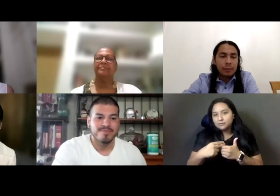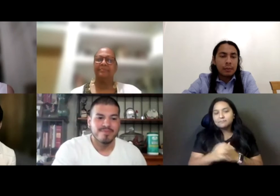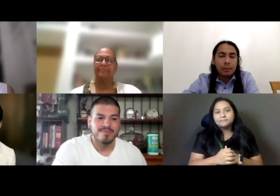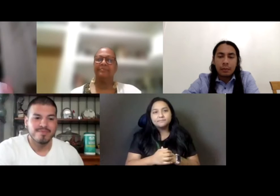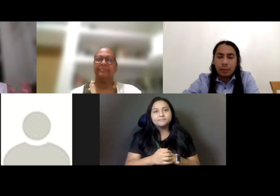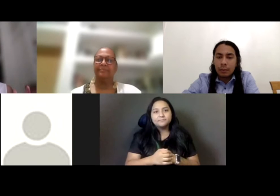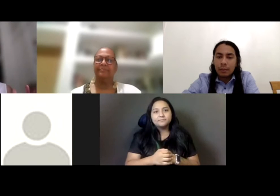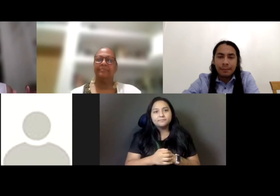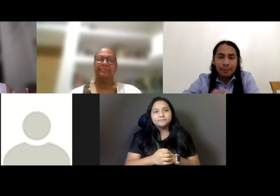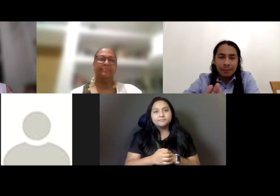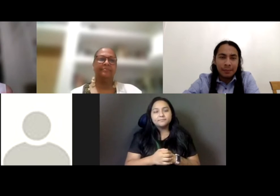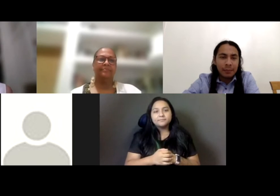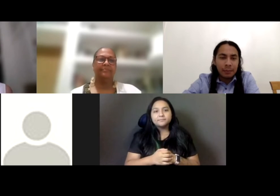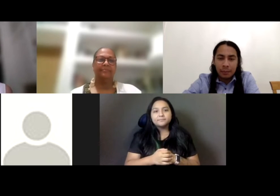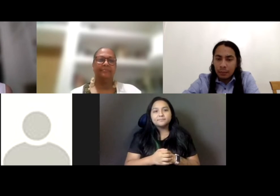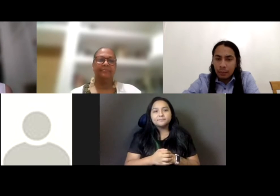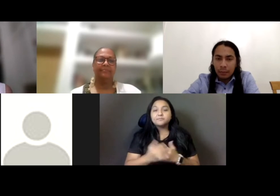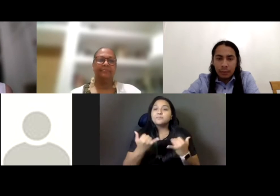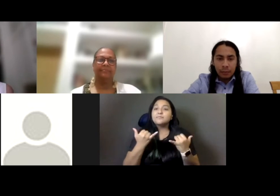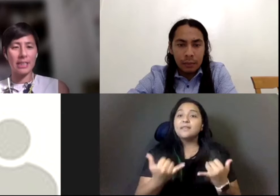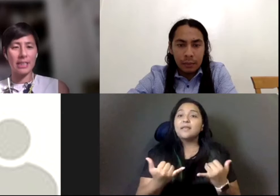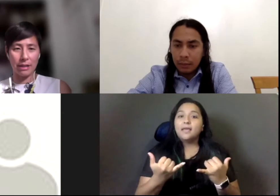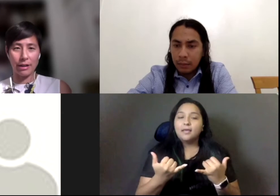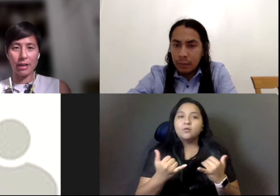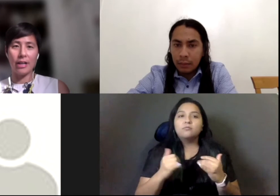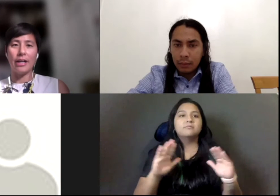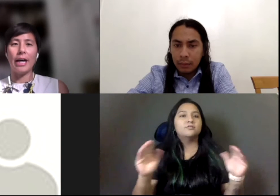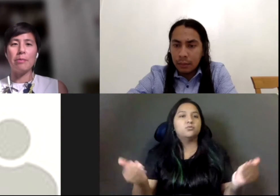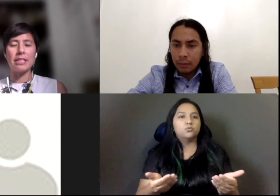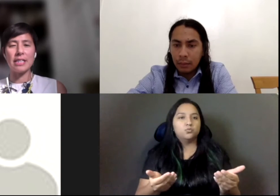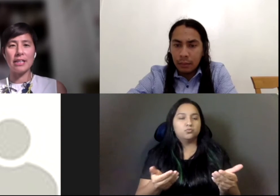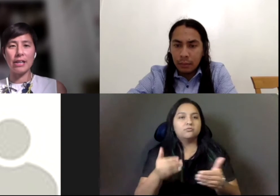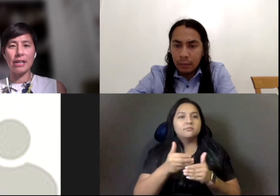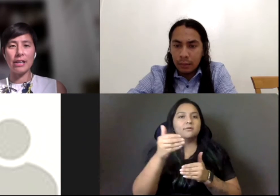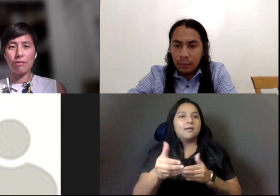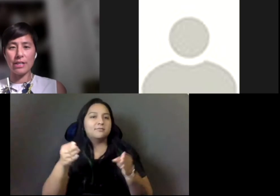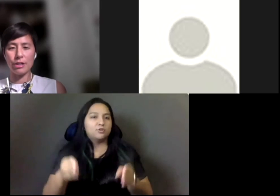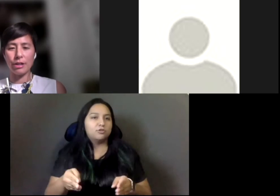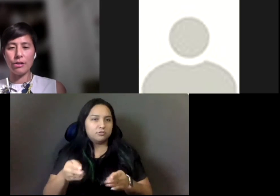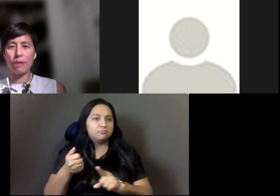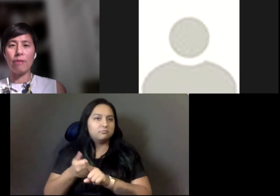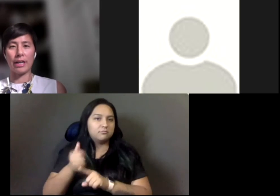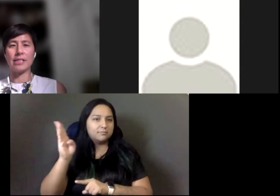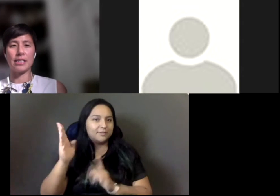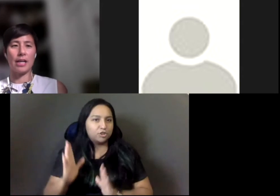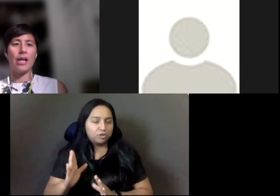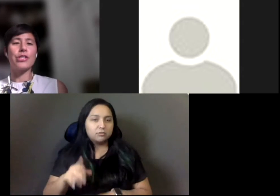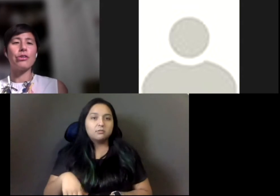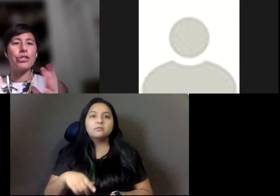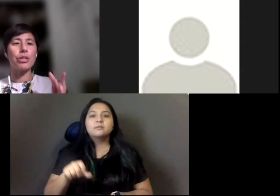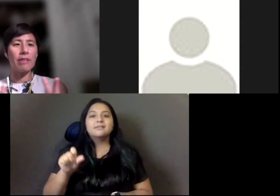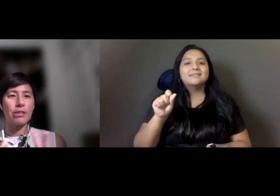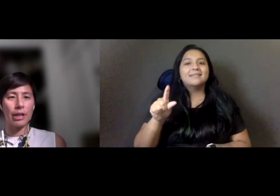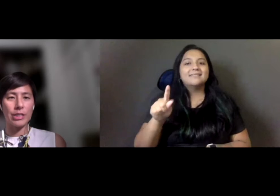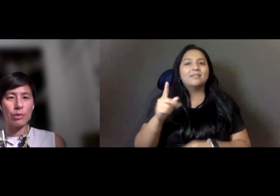so now I would like to introduce our next speaker, San Diego supervisor, Nora Vargas. So